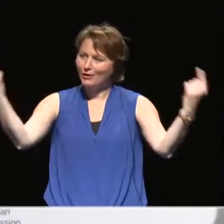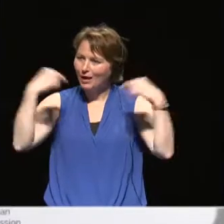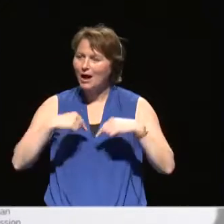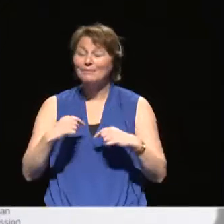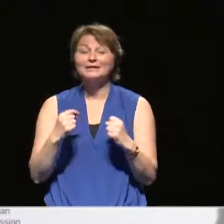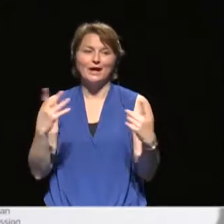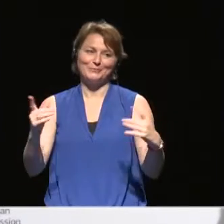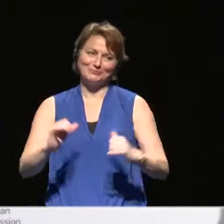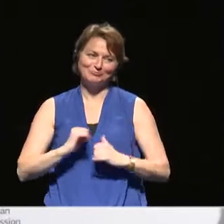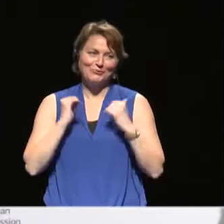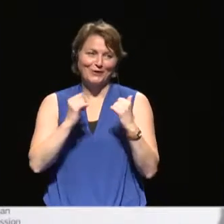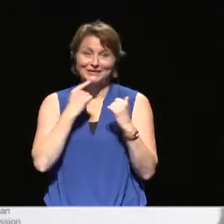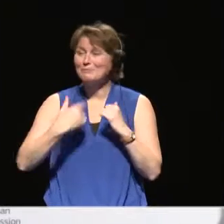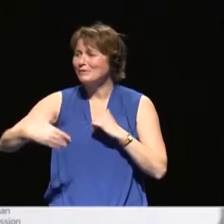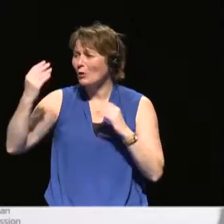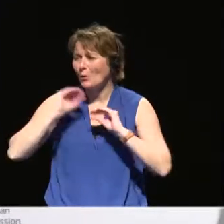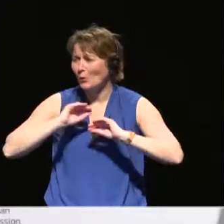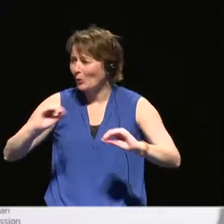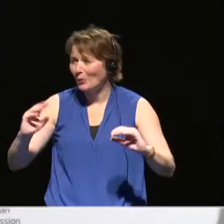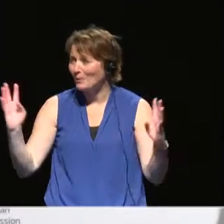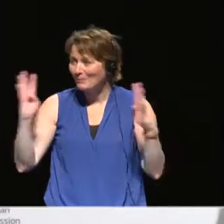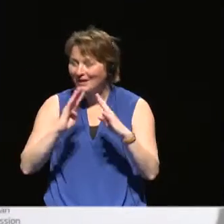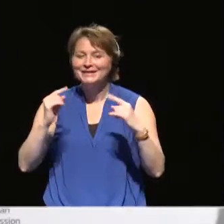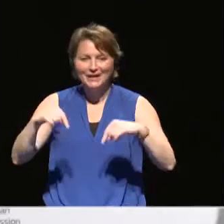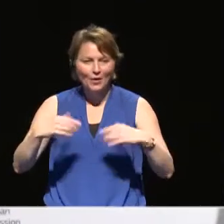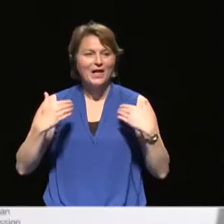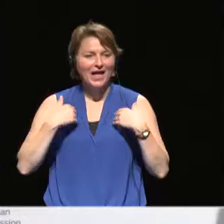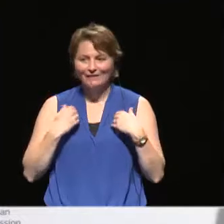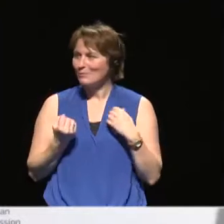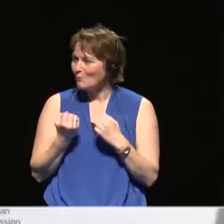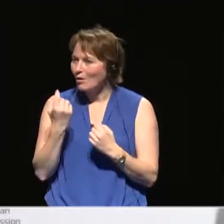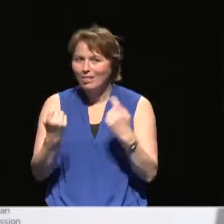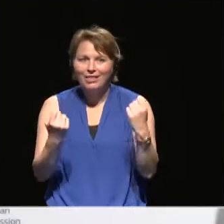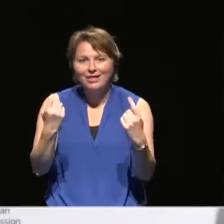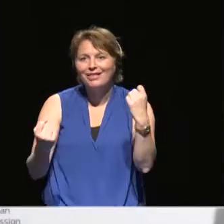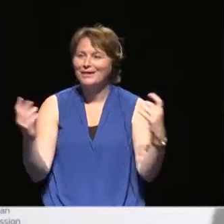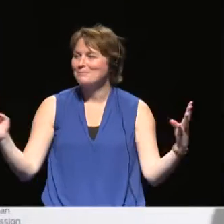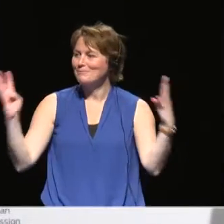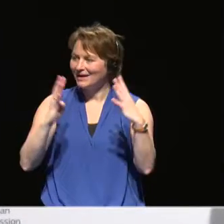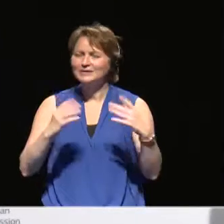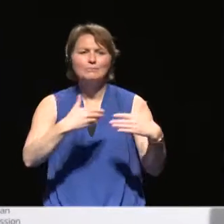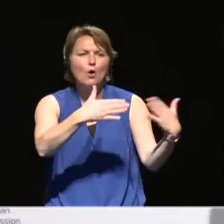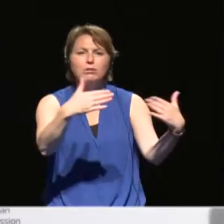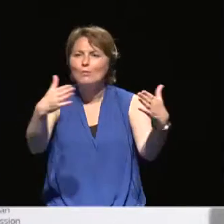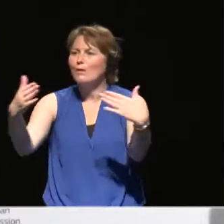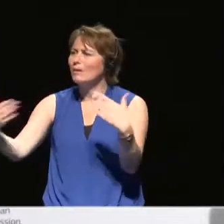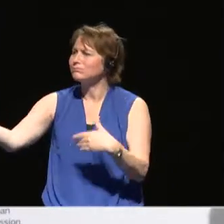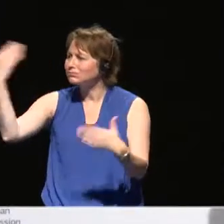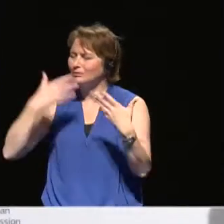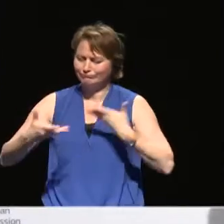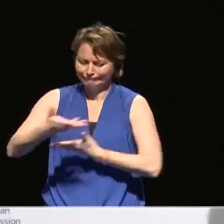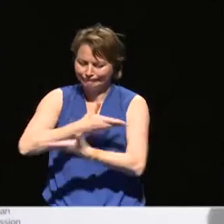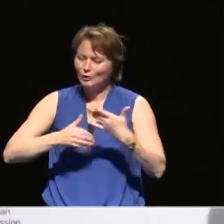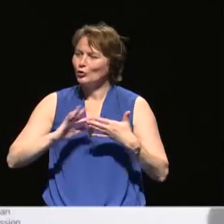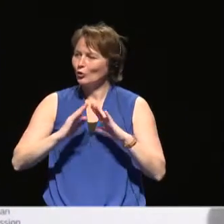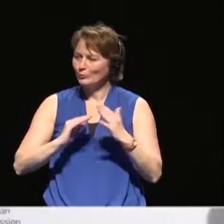or local communities that actually hold these civic forums or town hall style meetings. But with these advances that I talk about, it comes with a lot